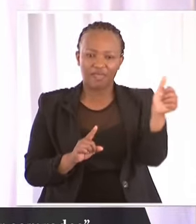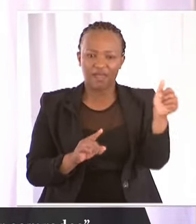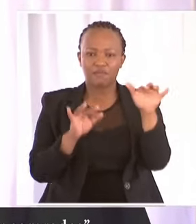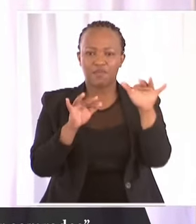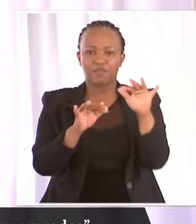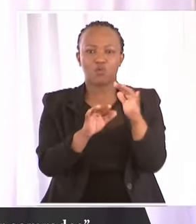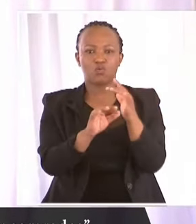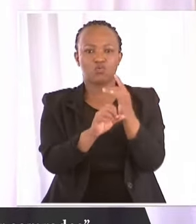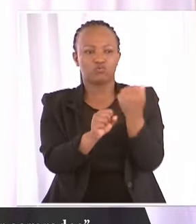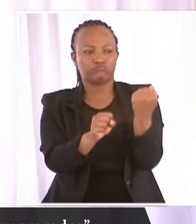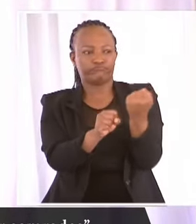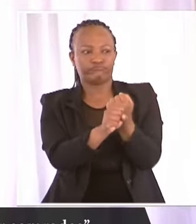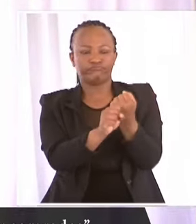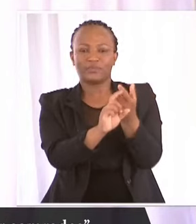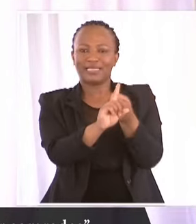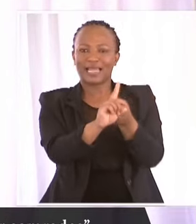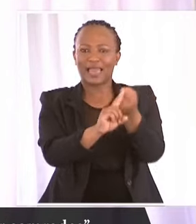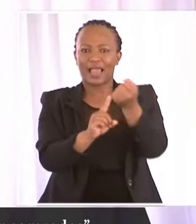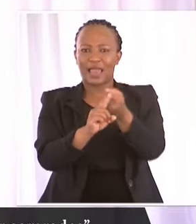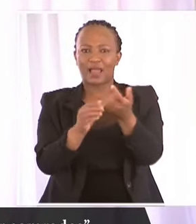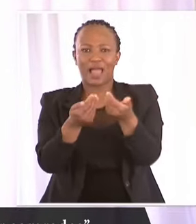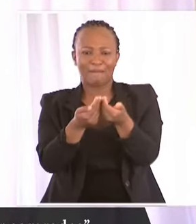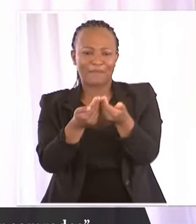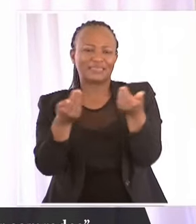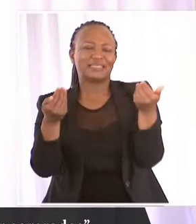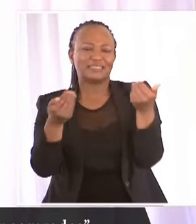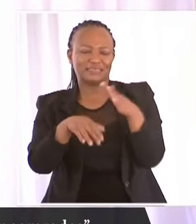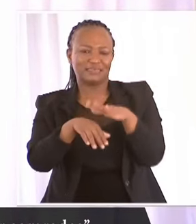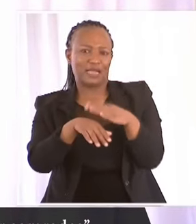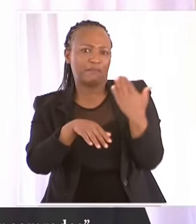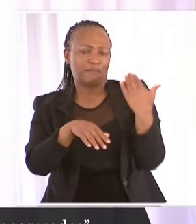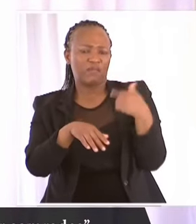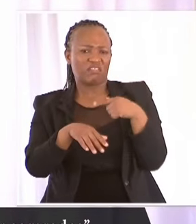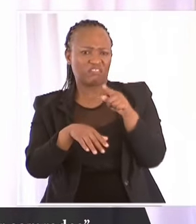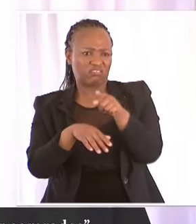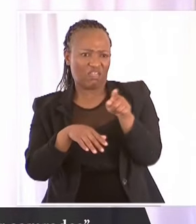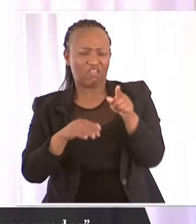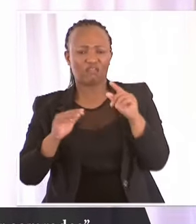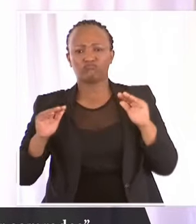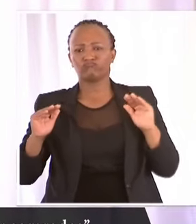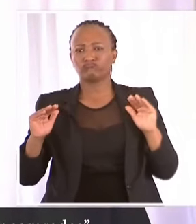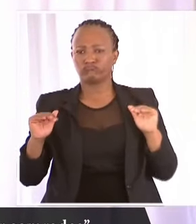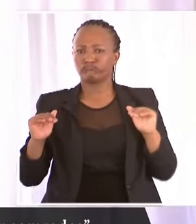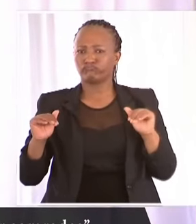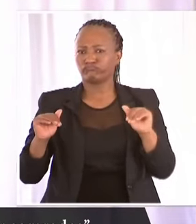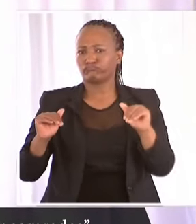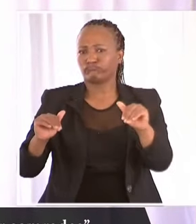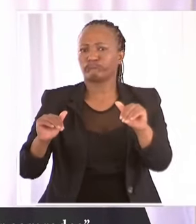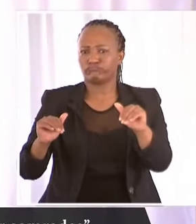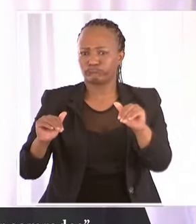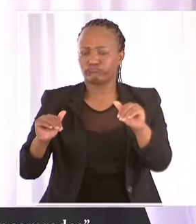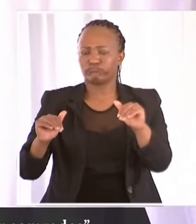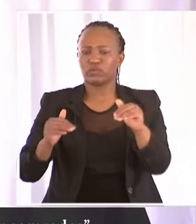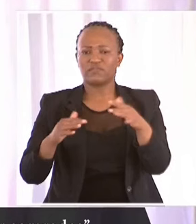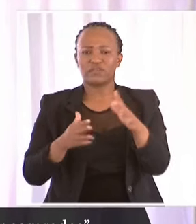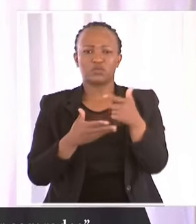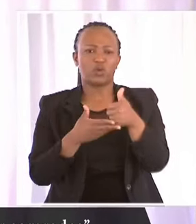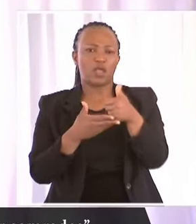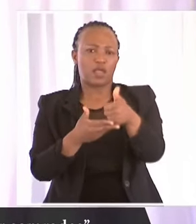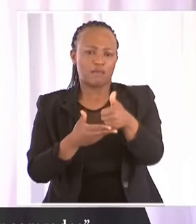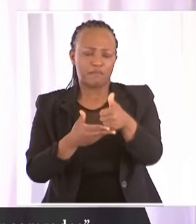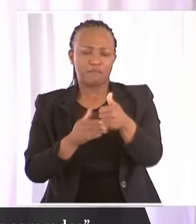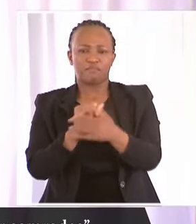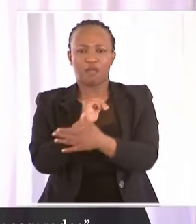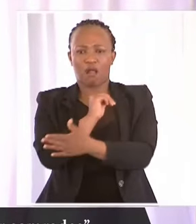throughout our struggle's history, they persisted and were able to help our nation